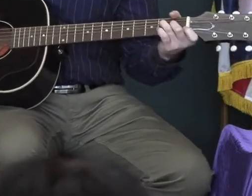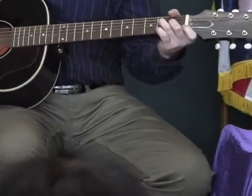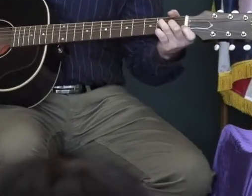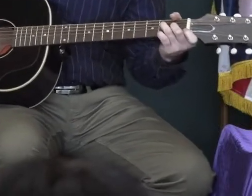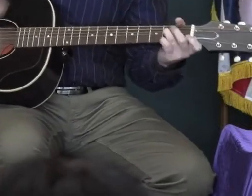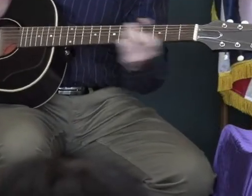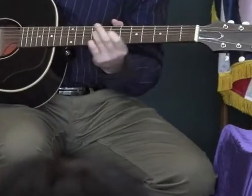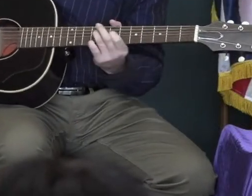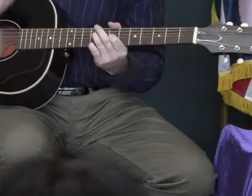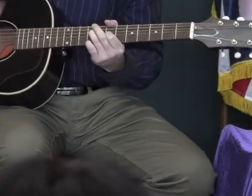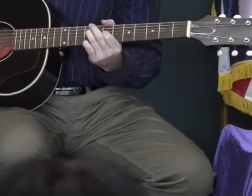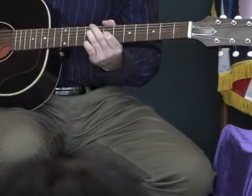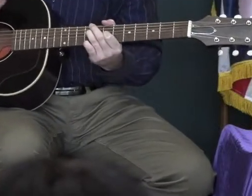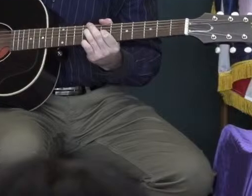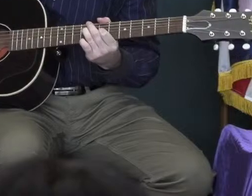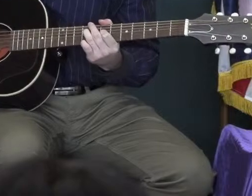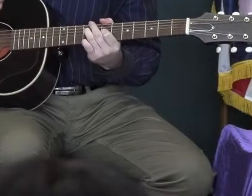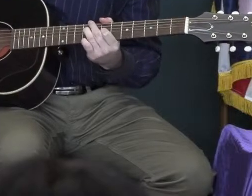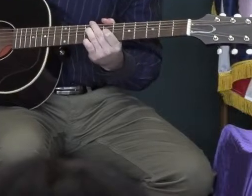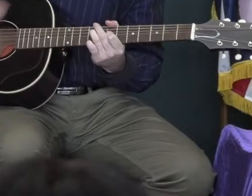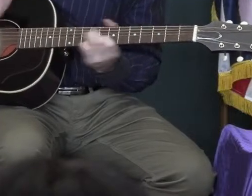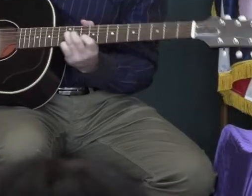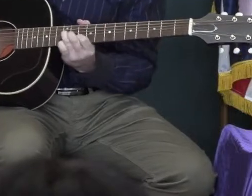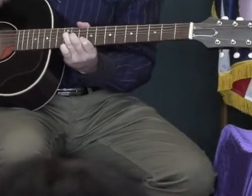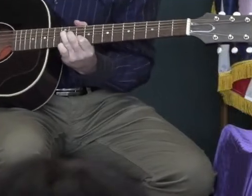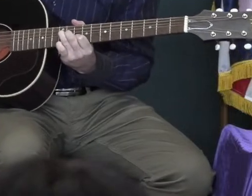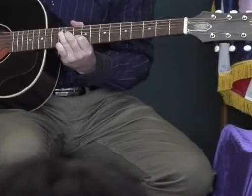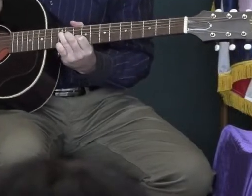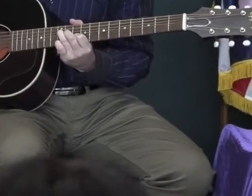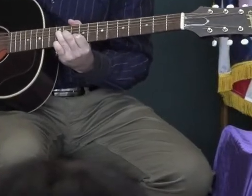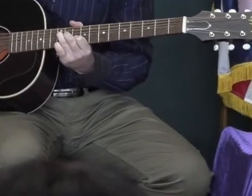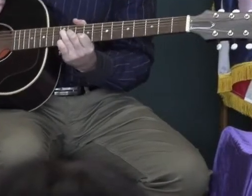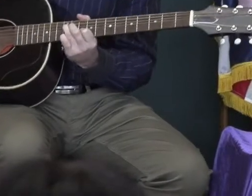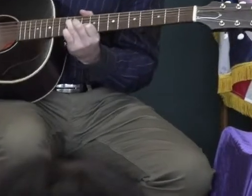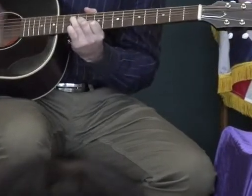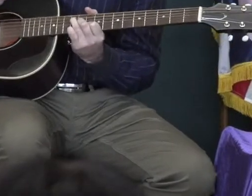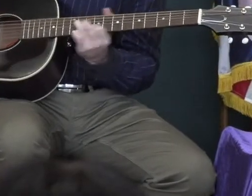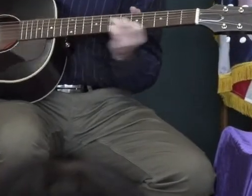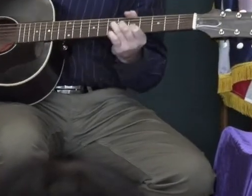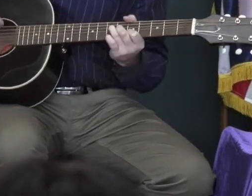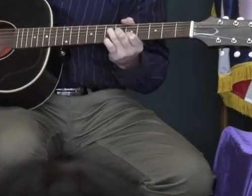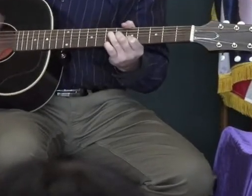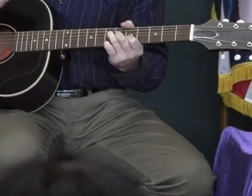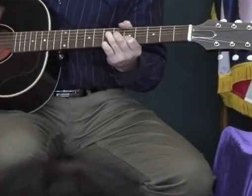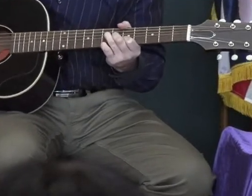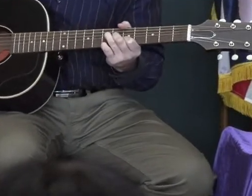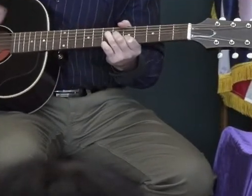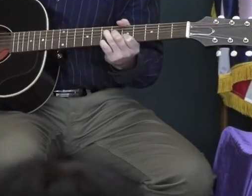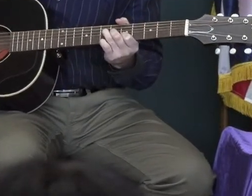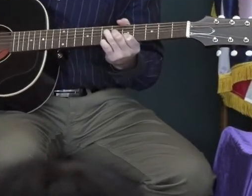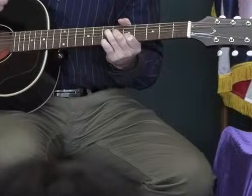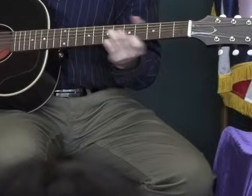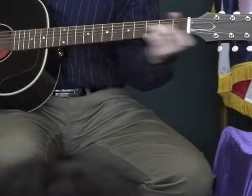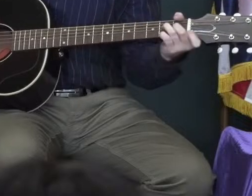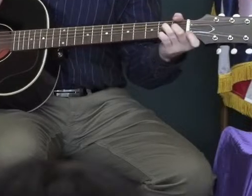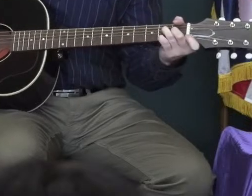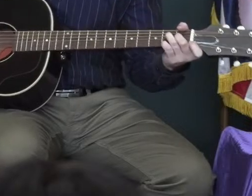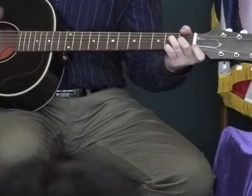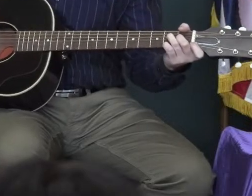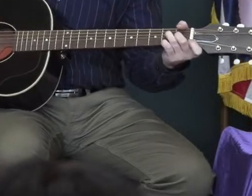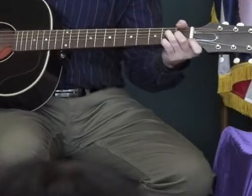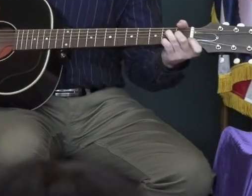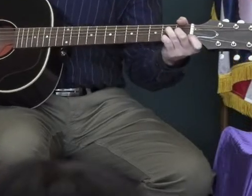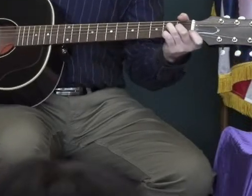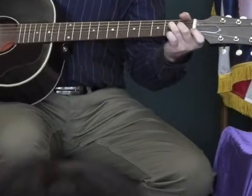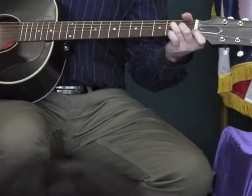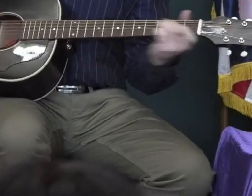loss of a family. Torn memories, born tragedy, was the cost in the